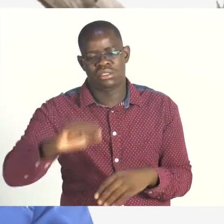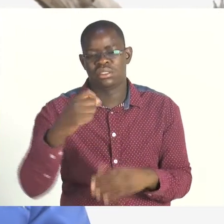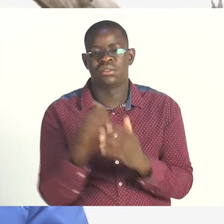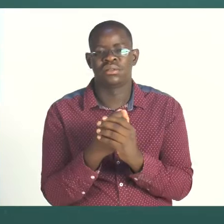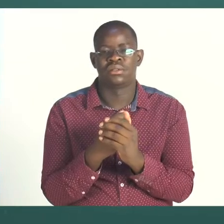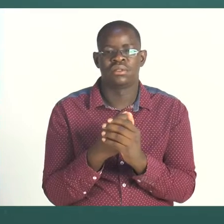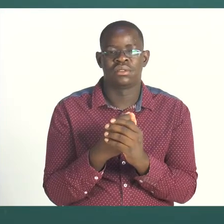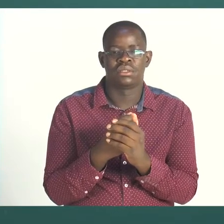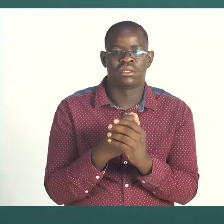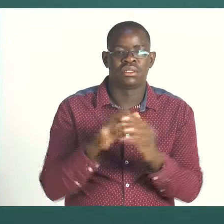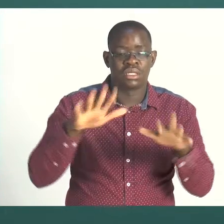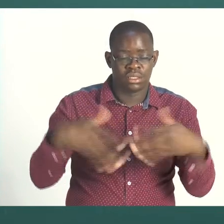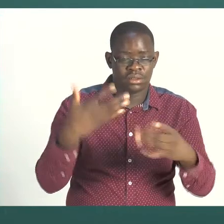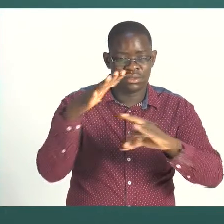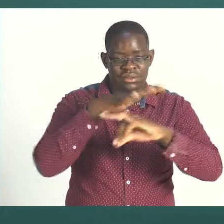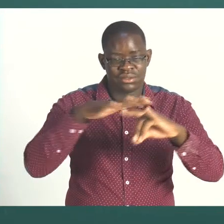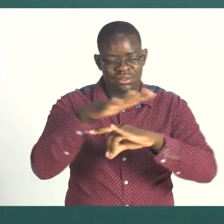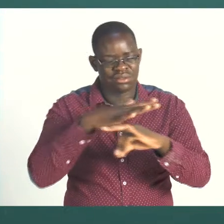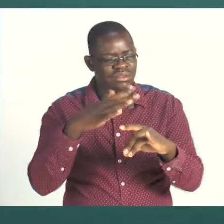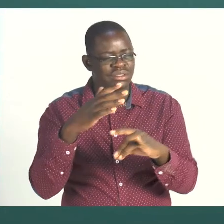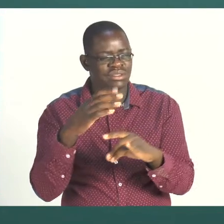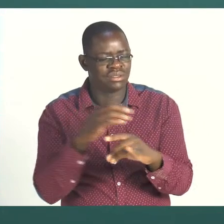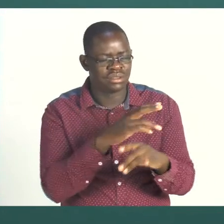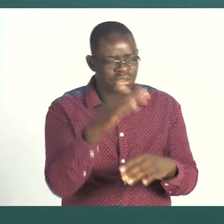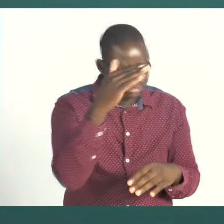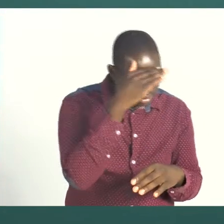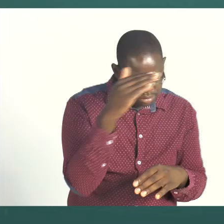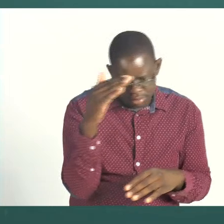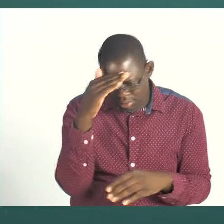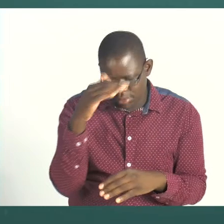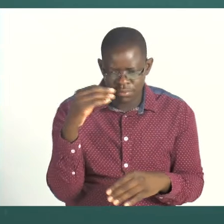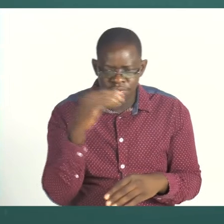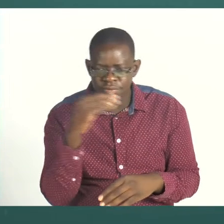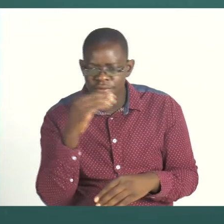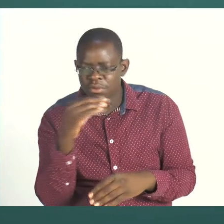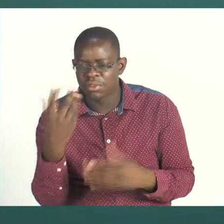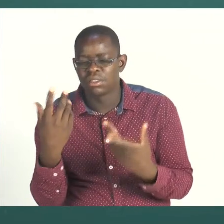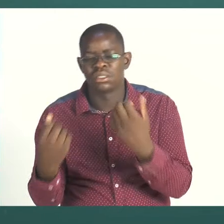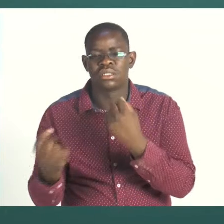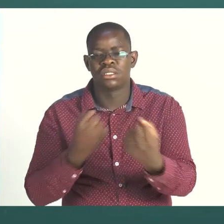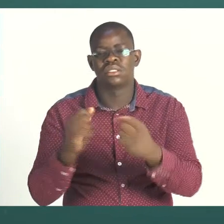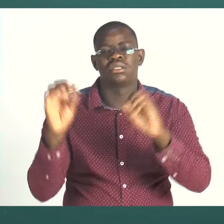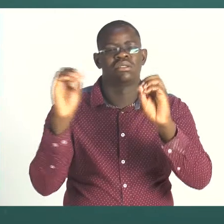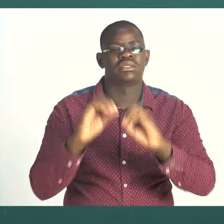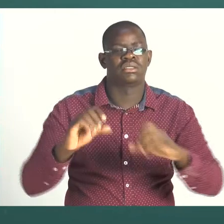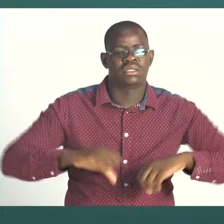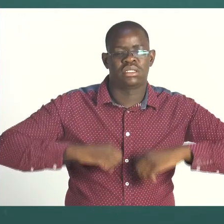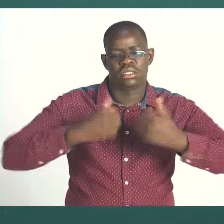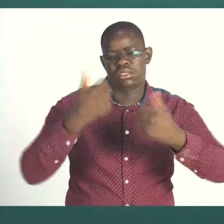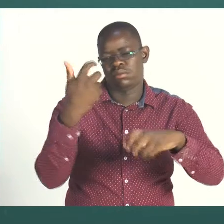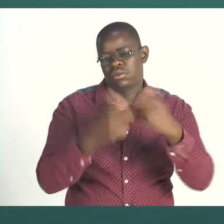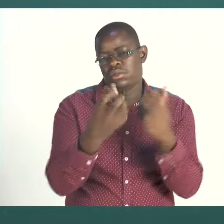We spoke about how the animals have to walk around looking for pasture and lose energy, affecting their health